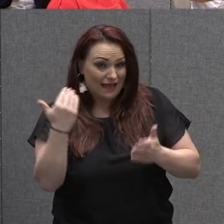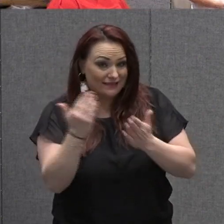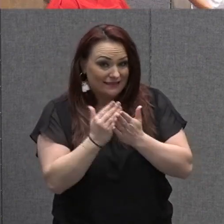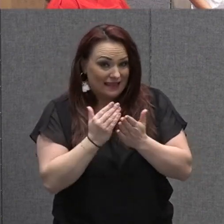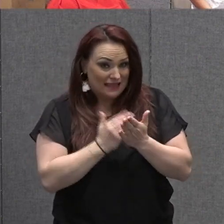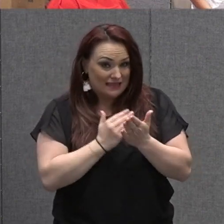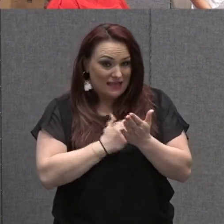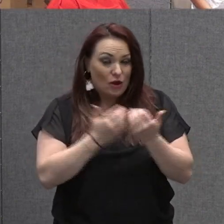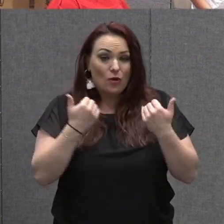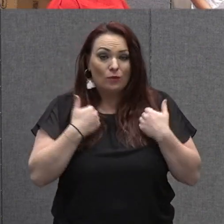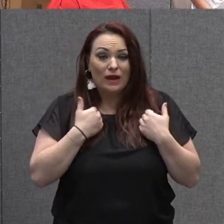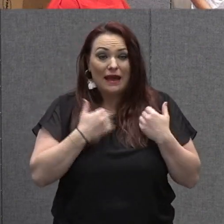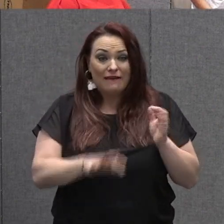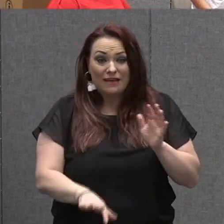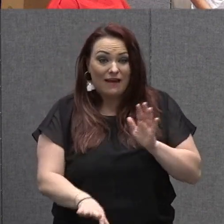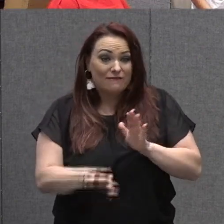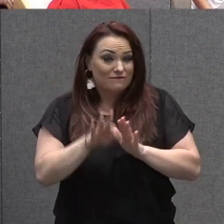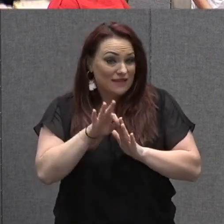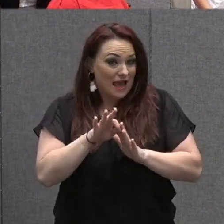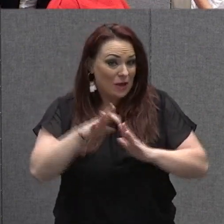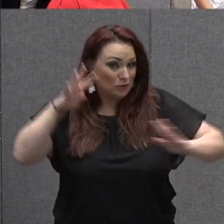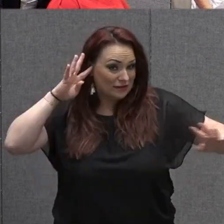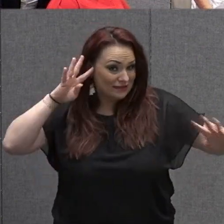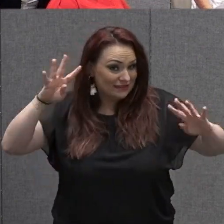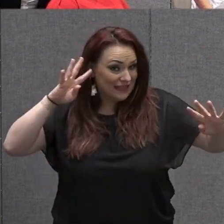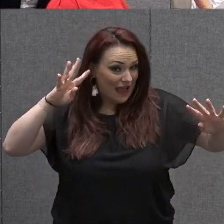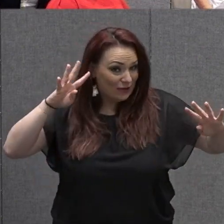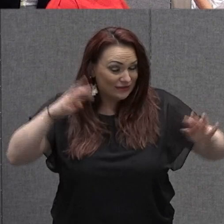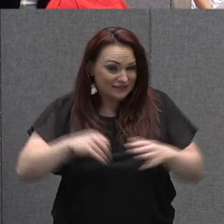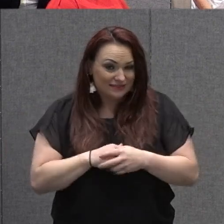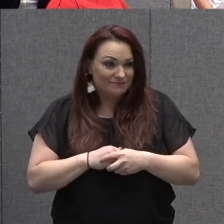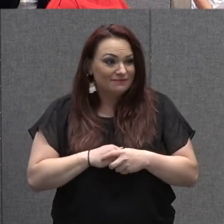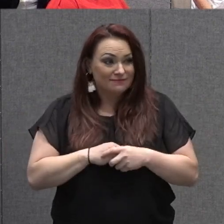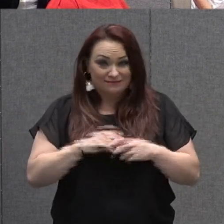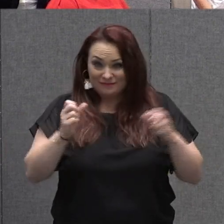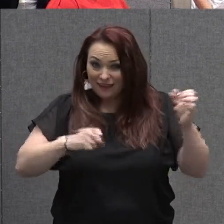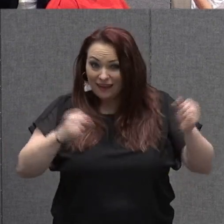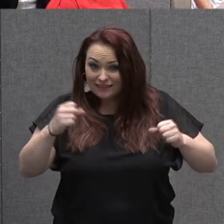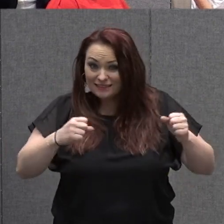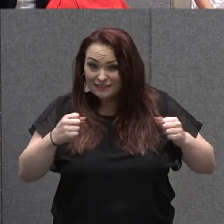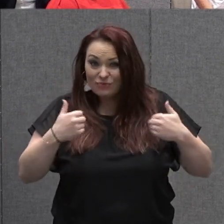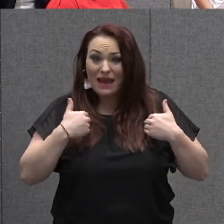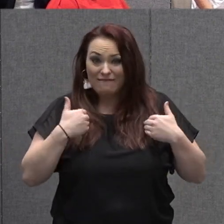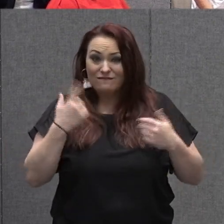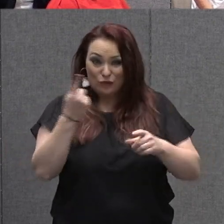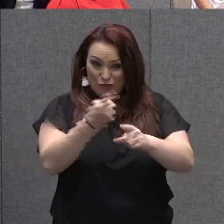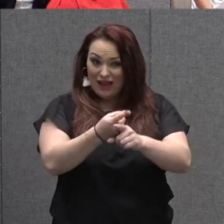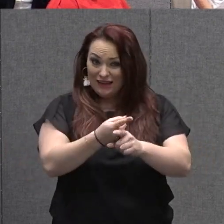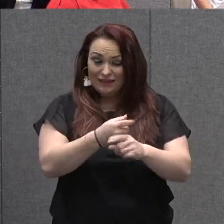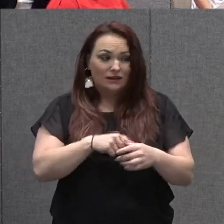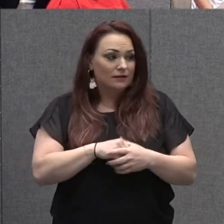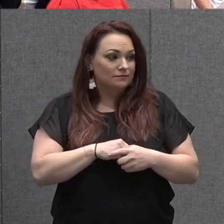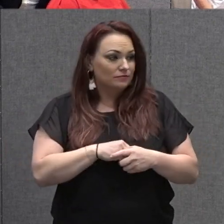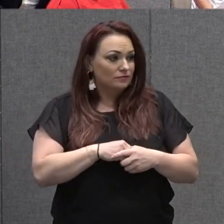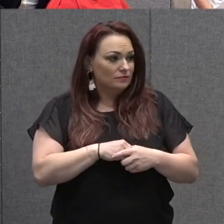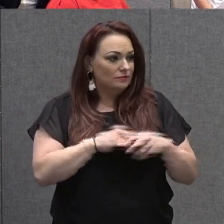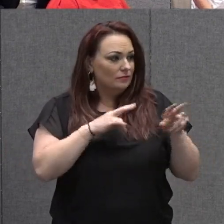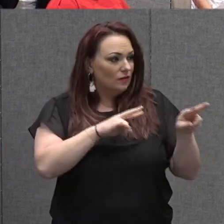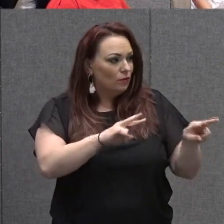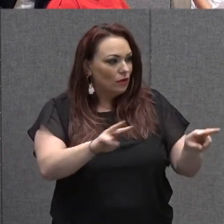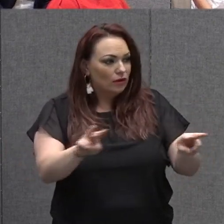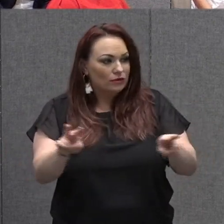have done a lesson on found sounds. So, yes? Yes, we have. So, as you look around, we've